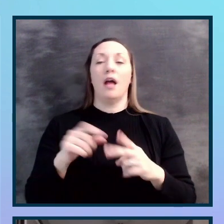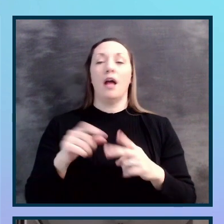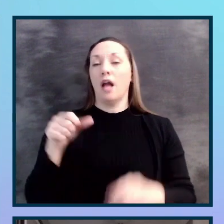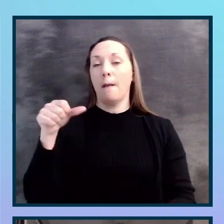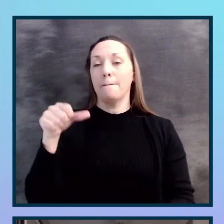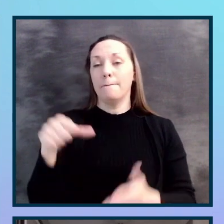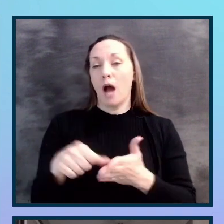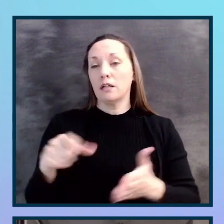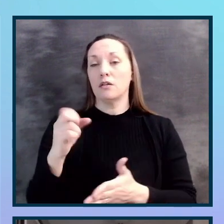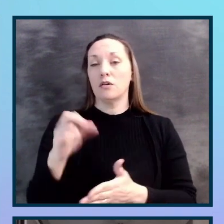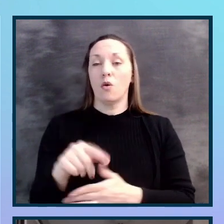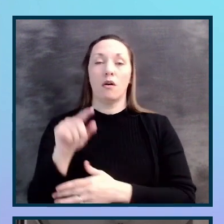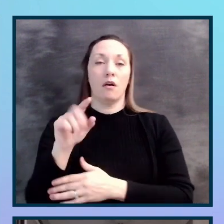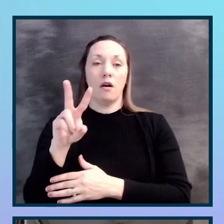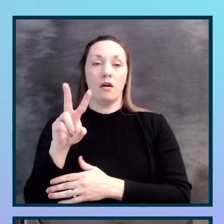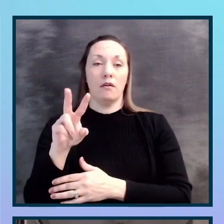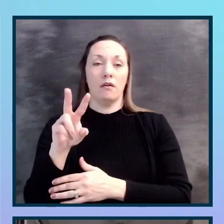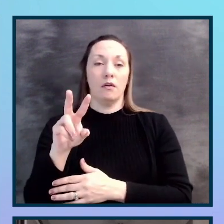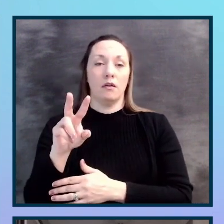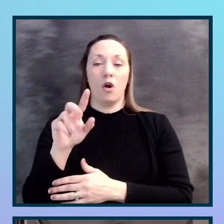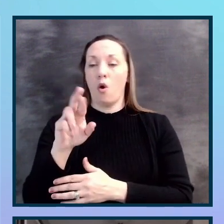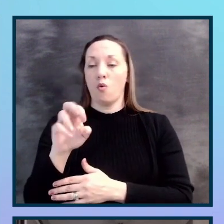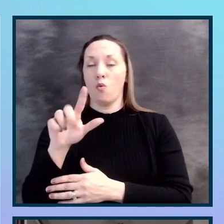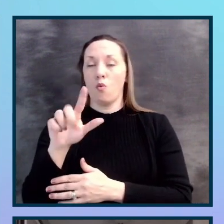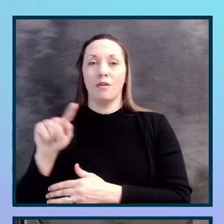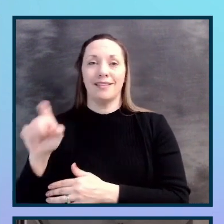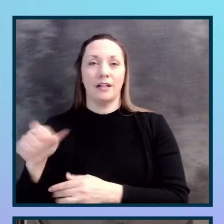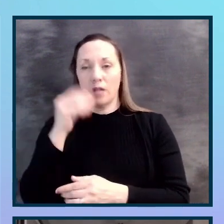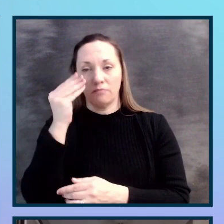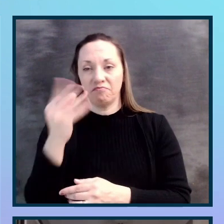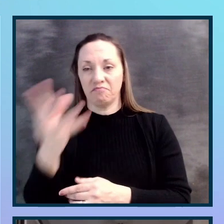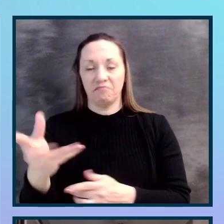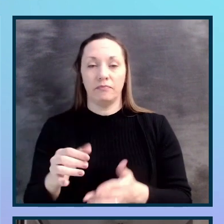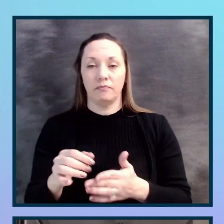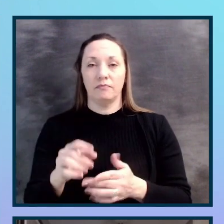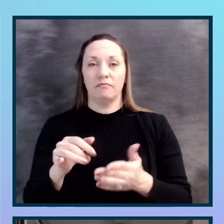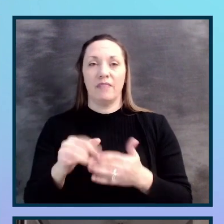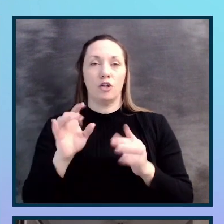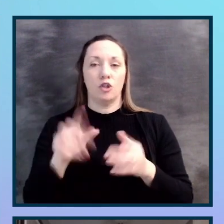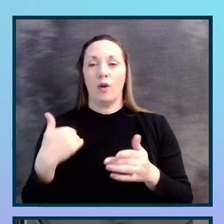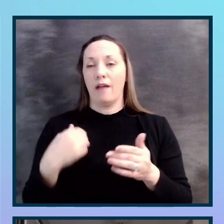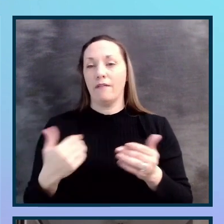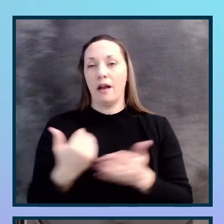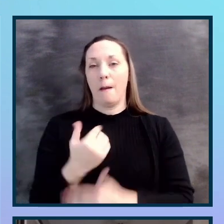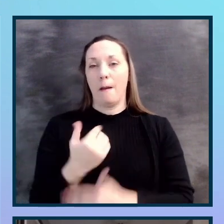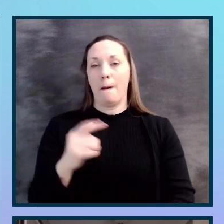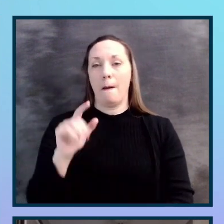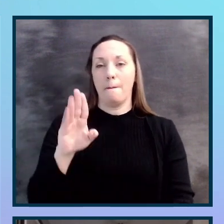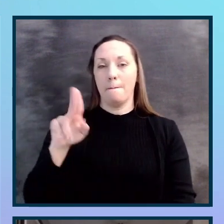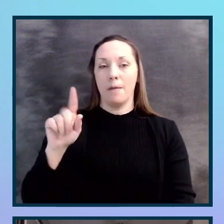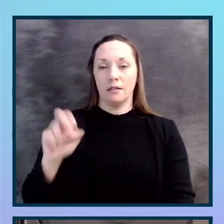completely override those semantics and you would not be informed that you are focused on a button. And so what that issue causes is now you have a